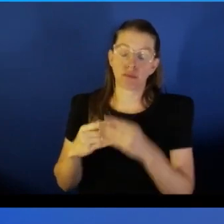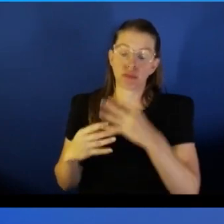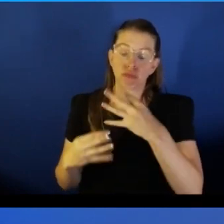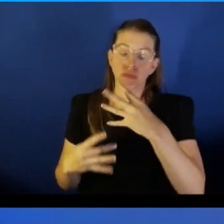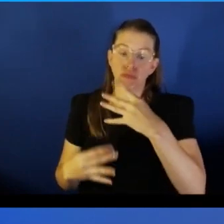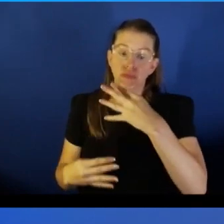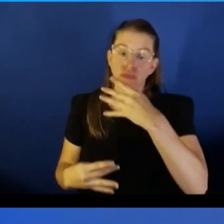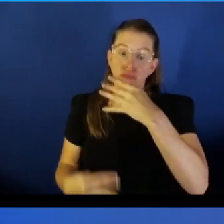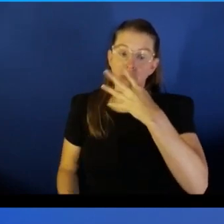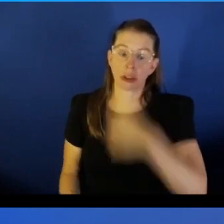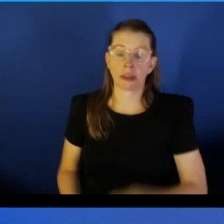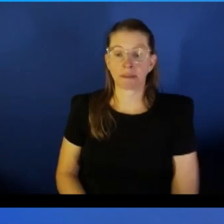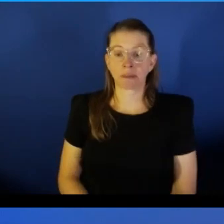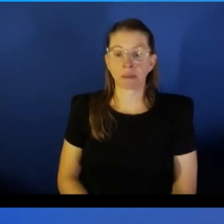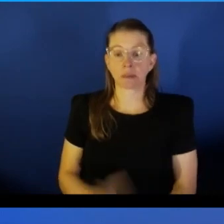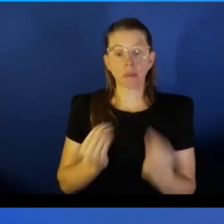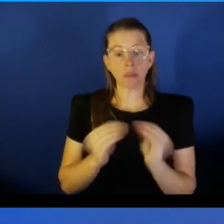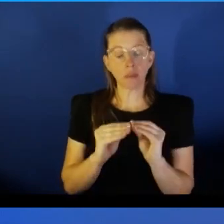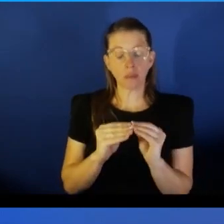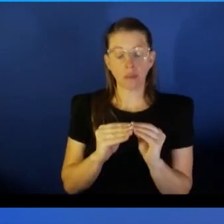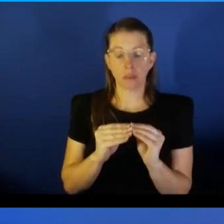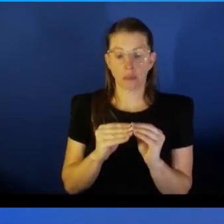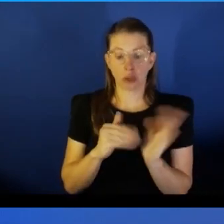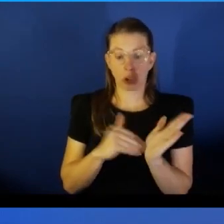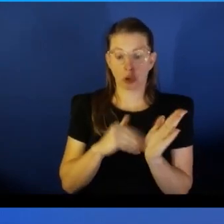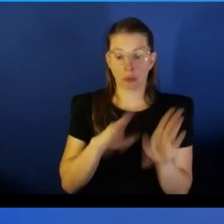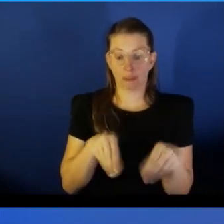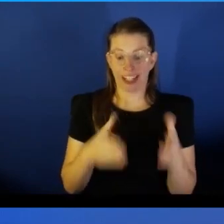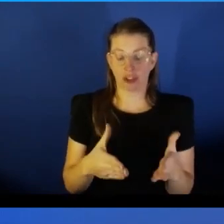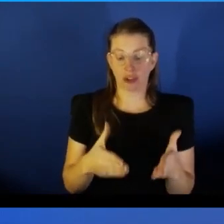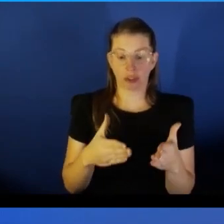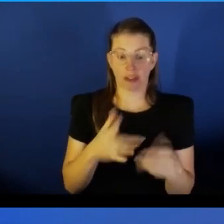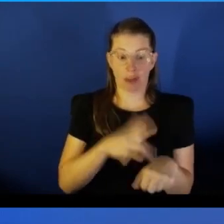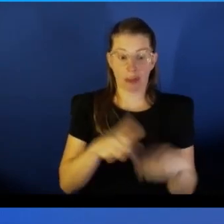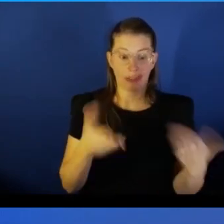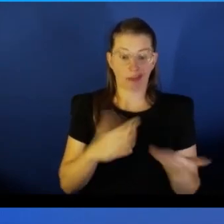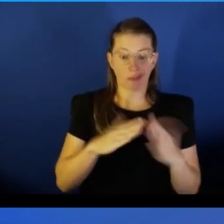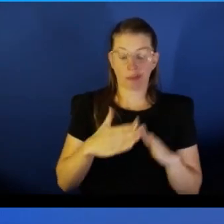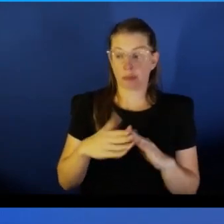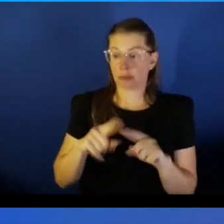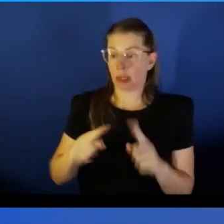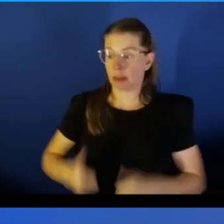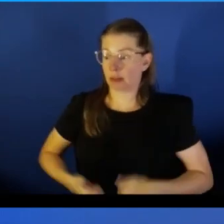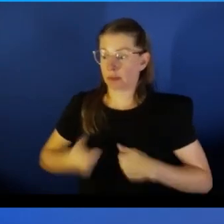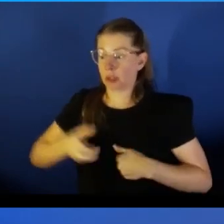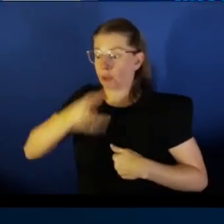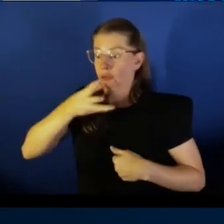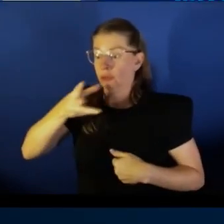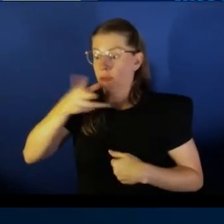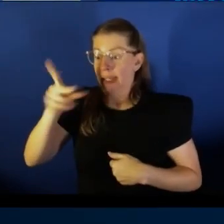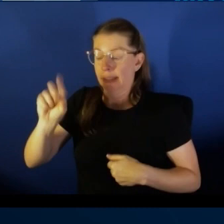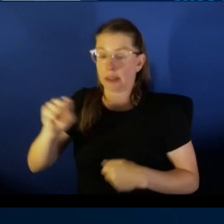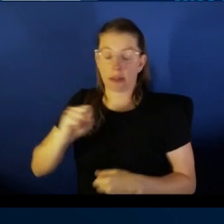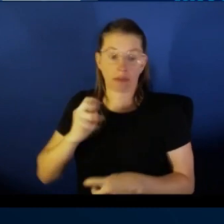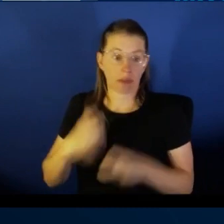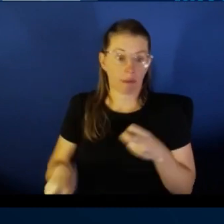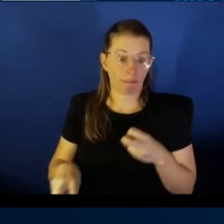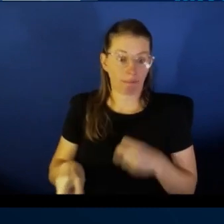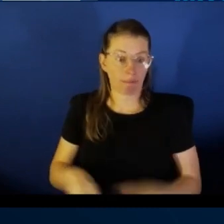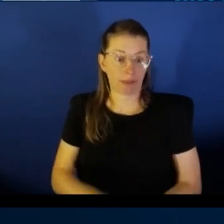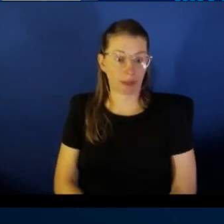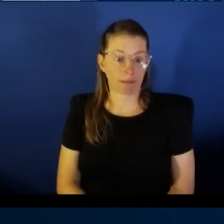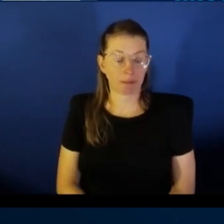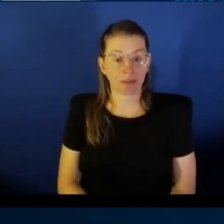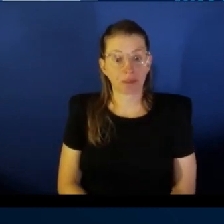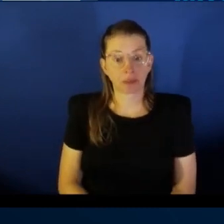here in the metro, but again, if you're living in rural Kansas, then it's even harder. So what's a parent to do while they wait on that